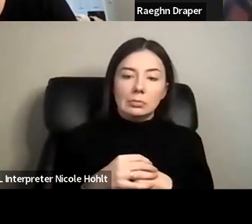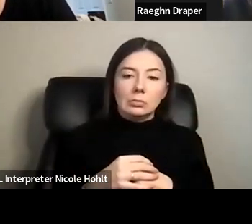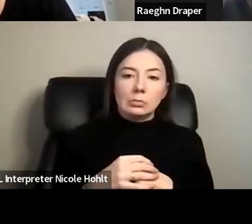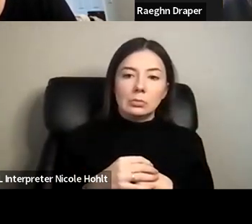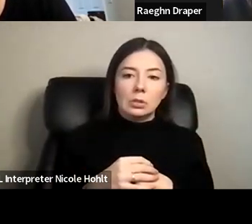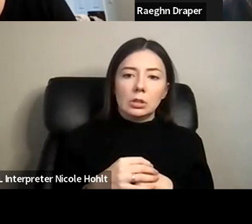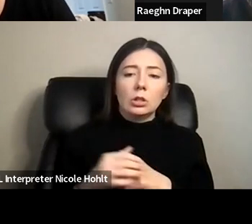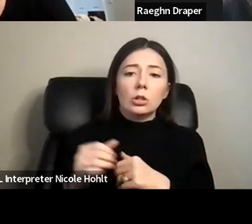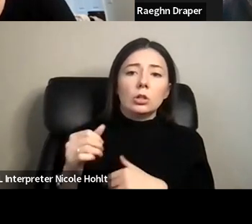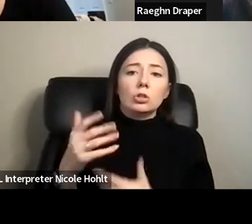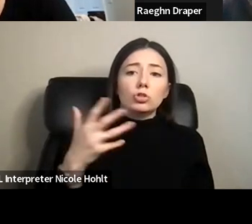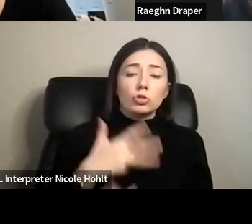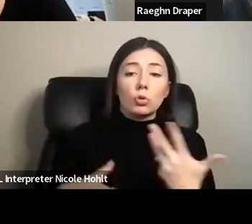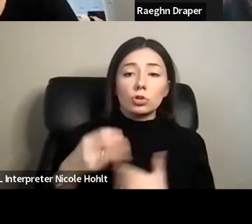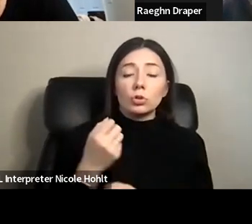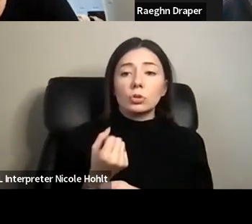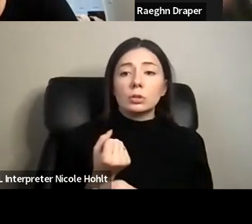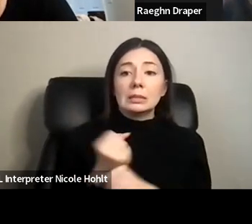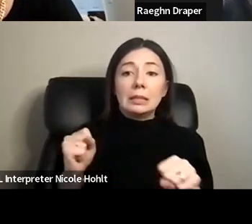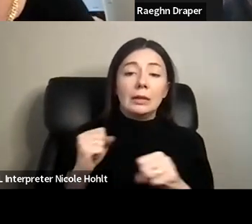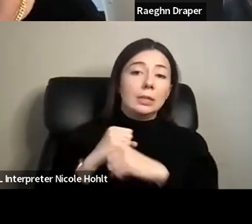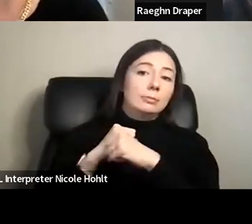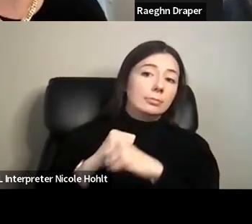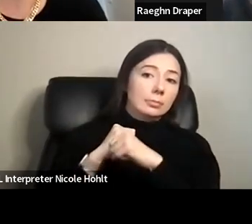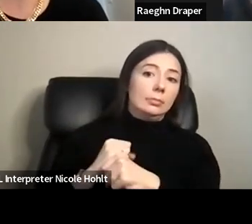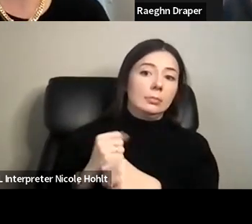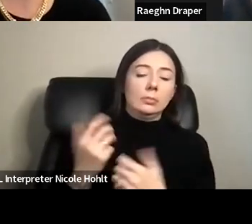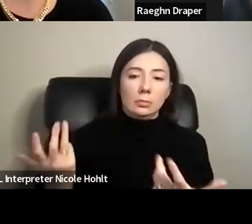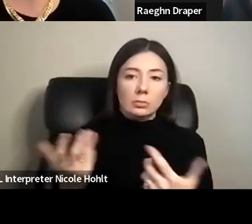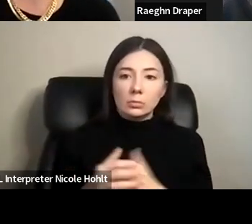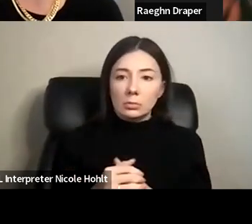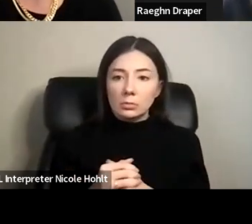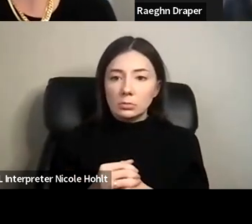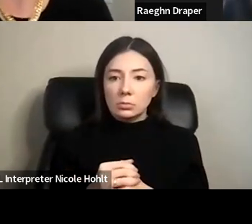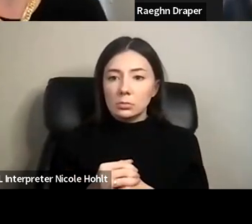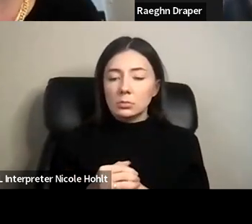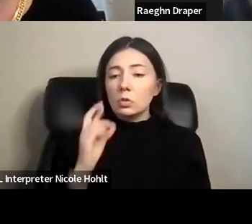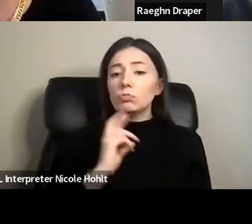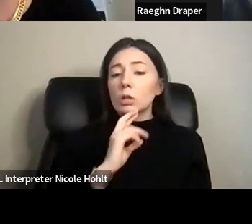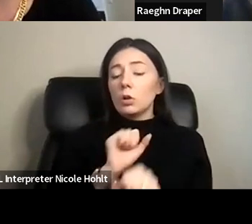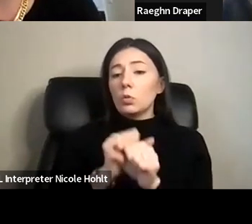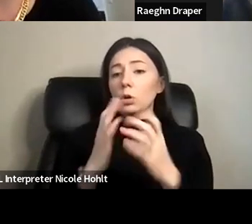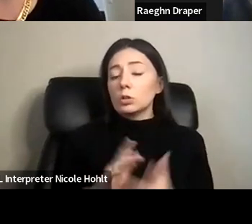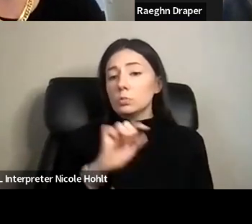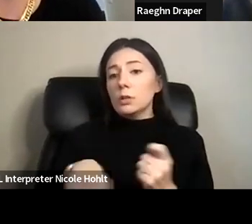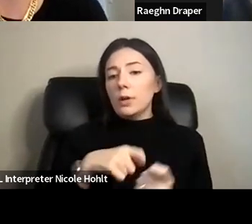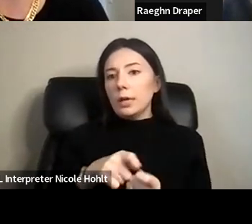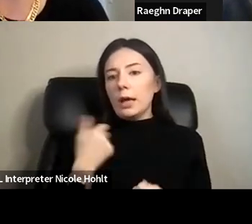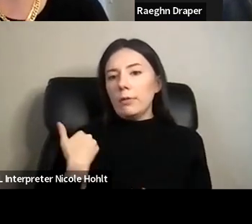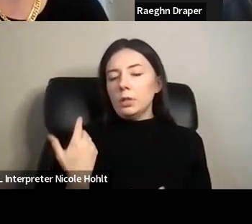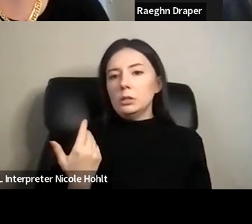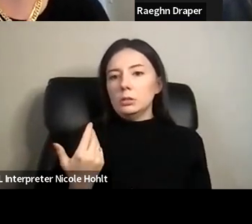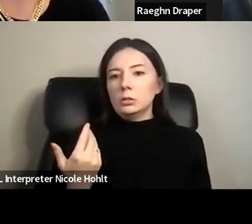social safety nets within hospitality restaurant spaces. So restaurant workers specifically have been left out a lot of the